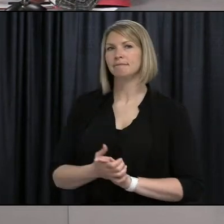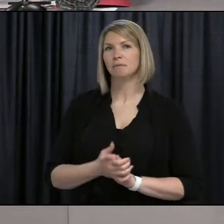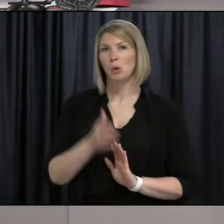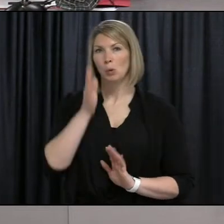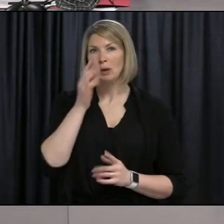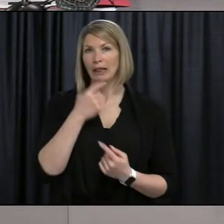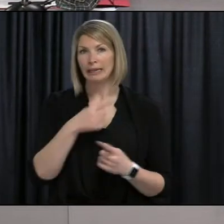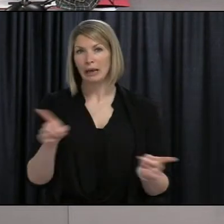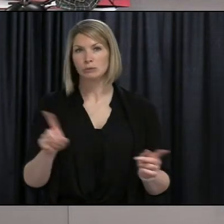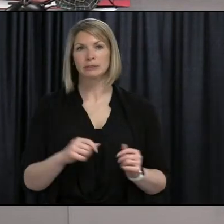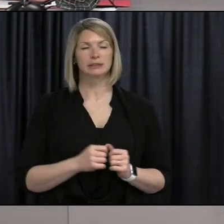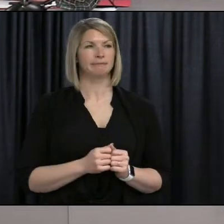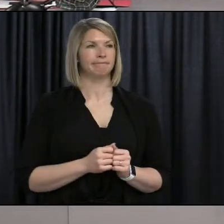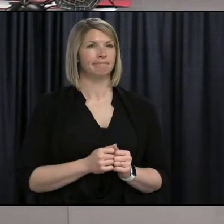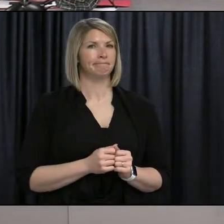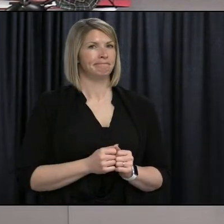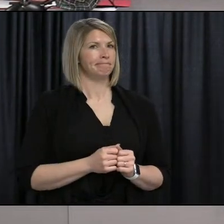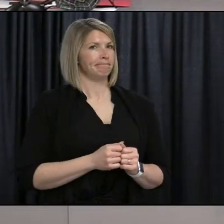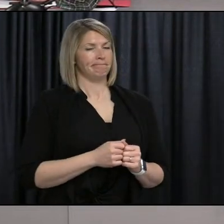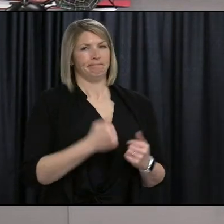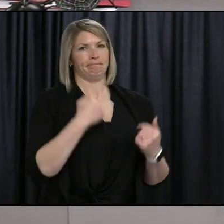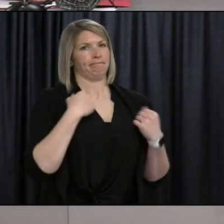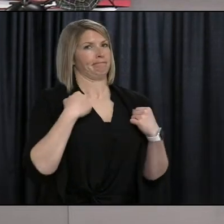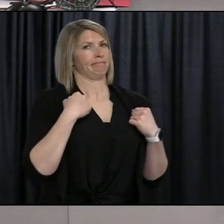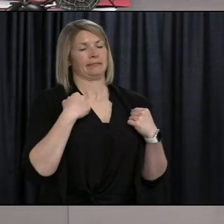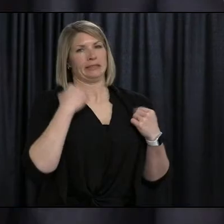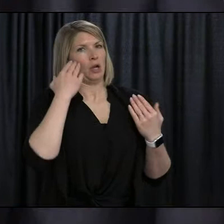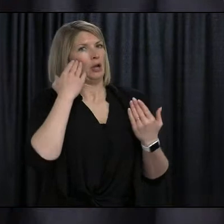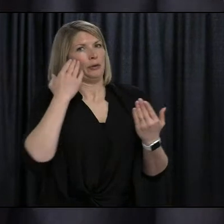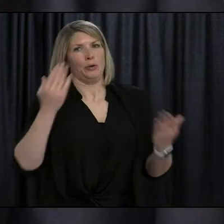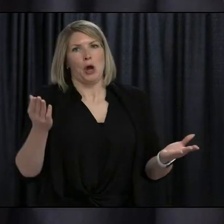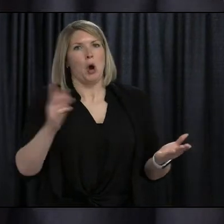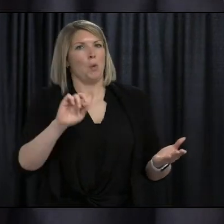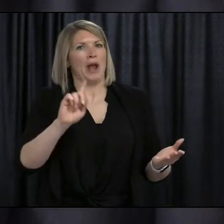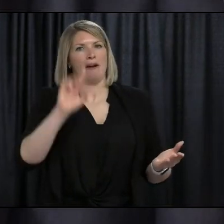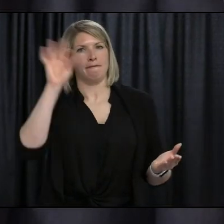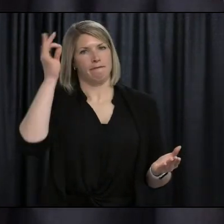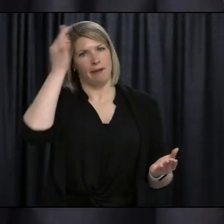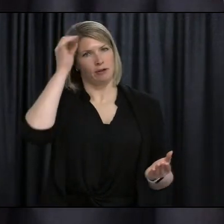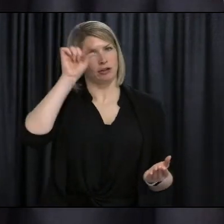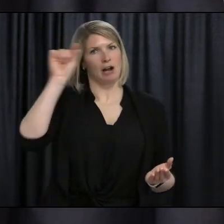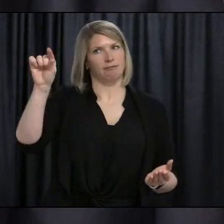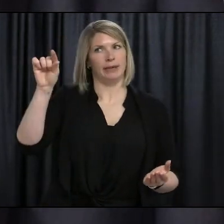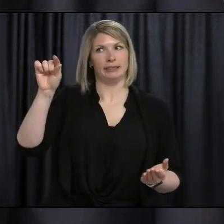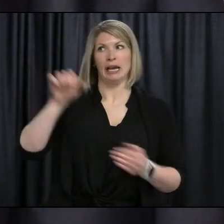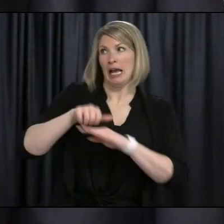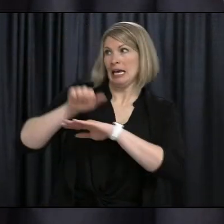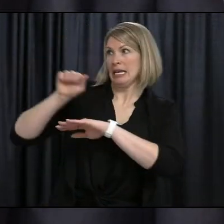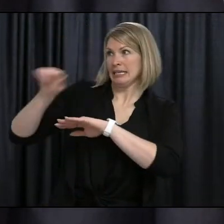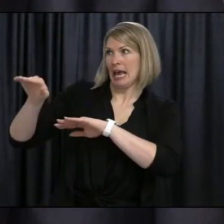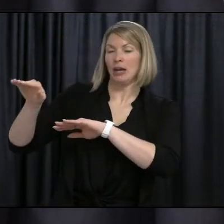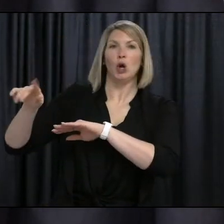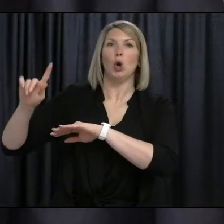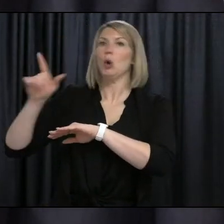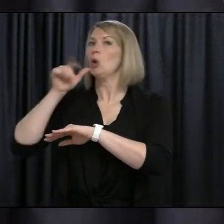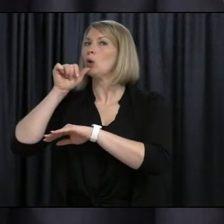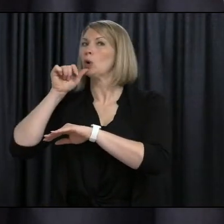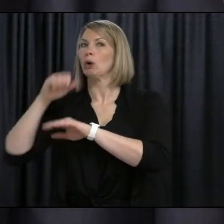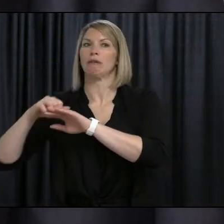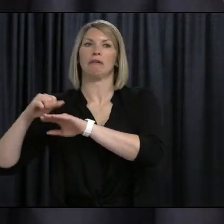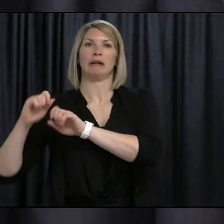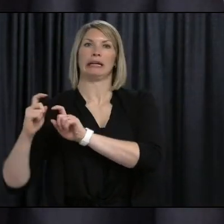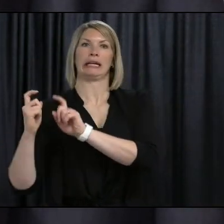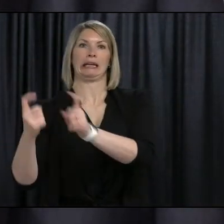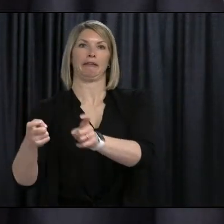I have no idea where the federal government would propose to redistribute them, nor once they're back would it